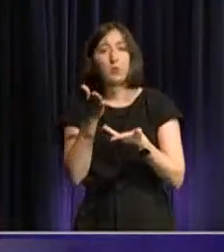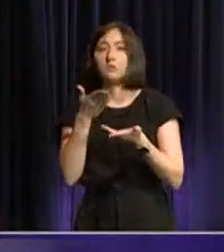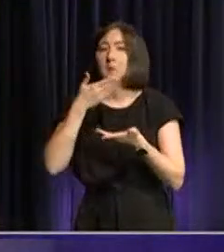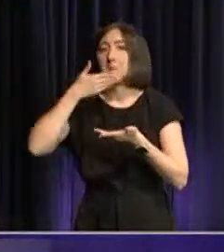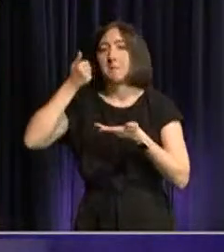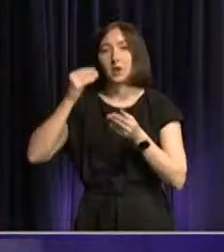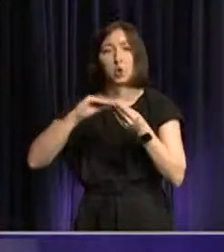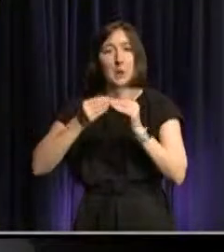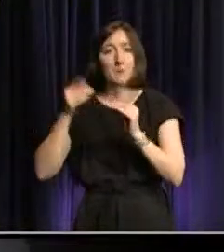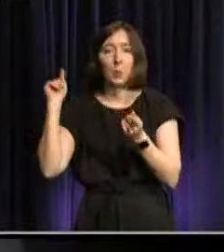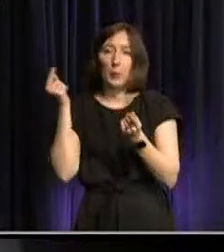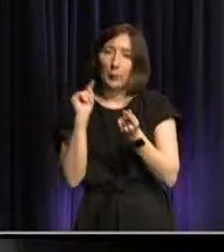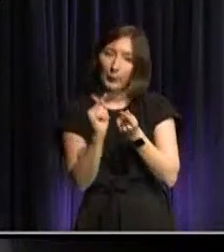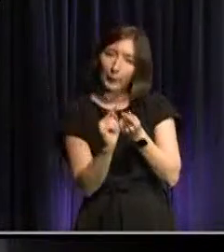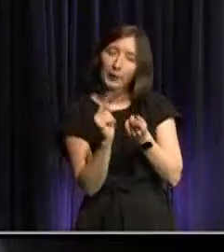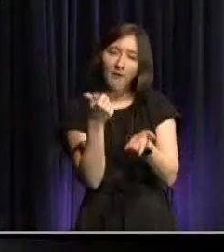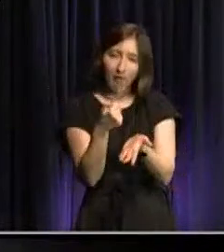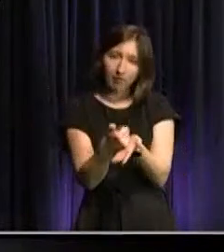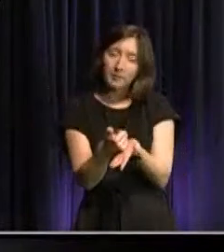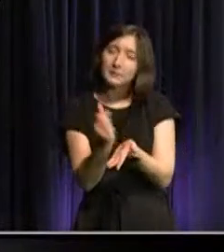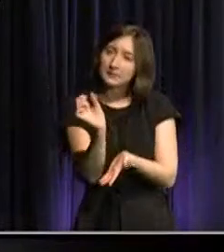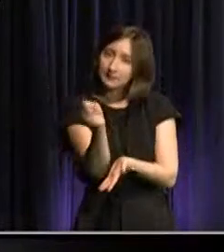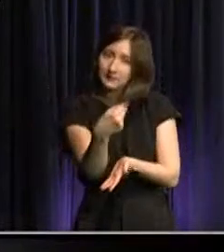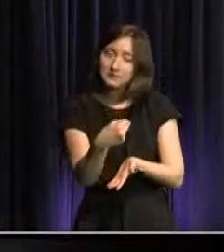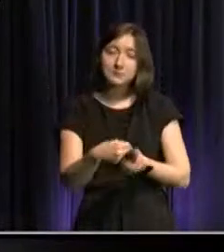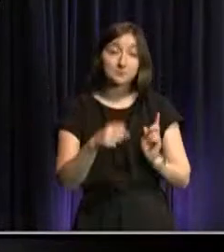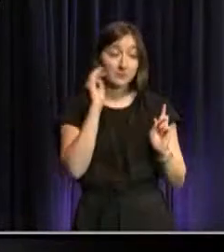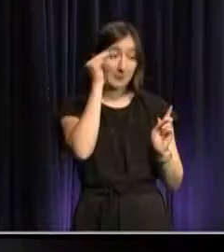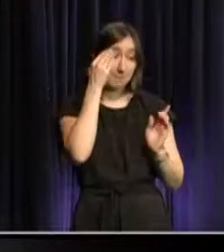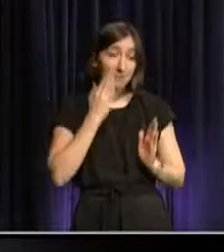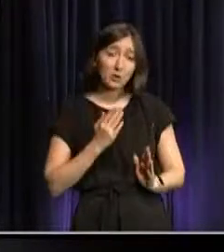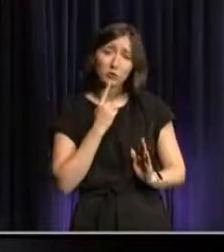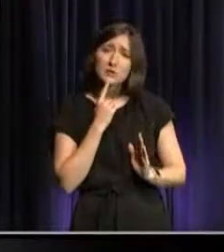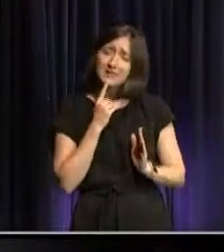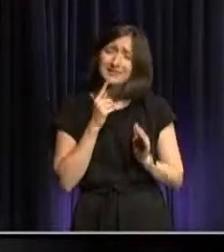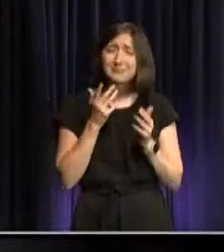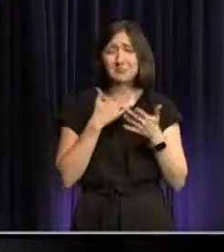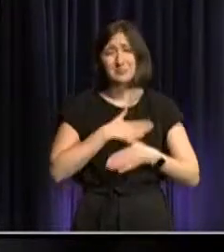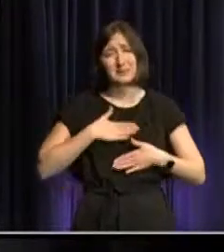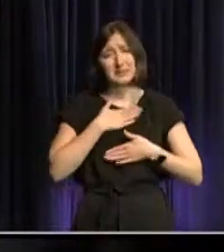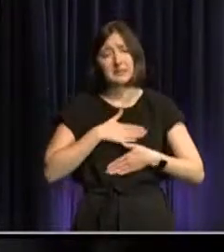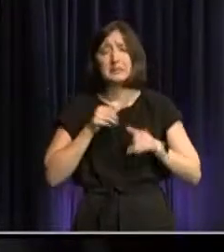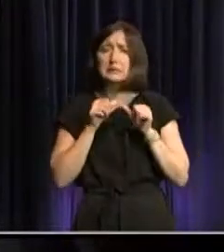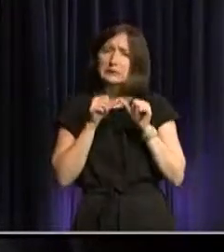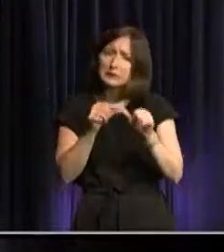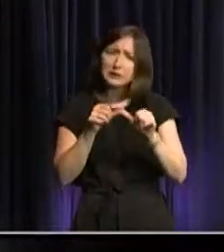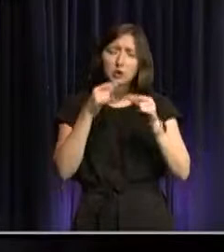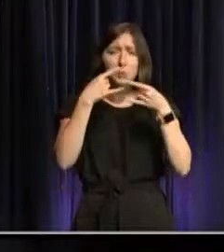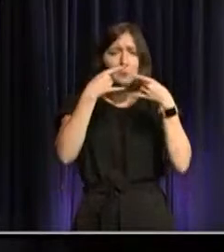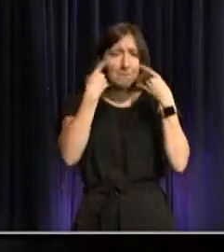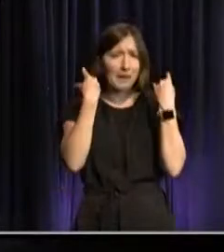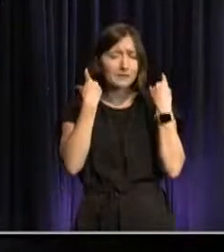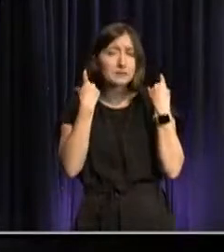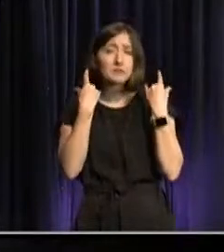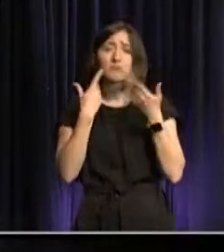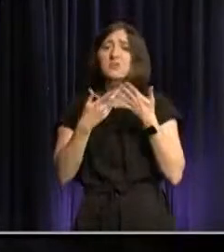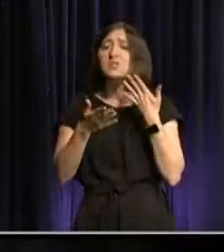us. And we're going to continue, of course, to remind people to wear their masks throughout, whether or not they are vaccinated.